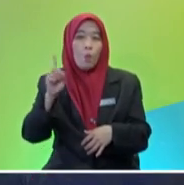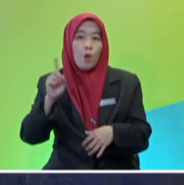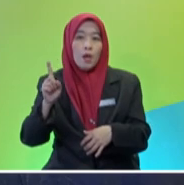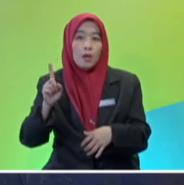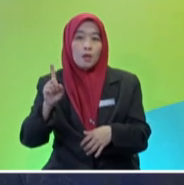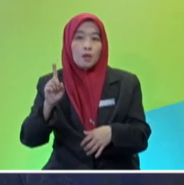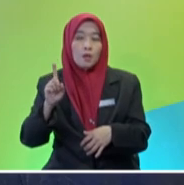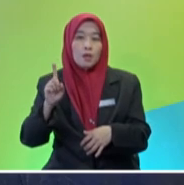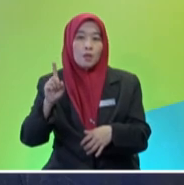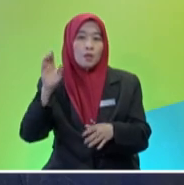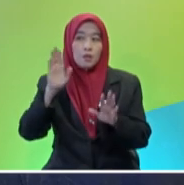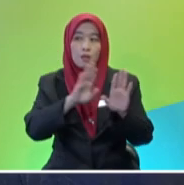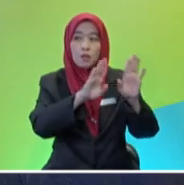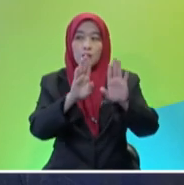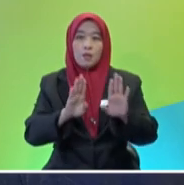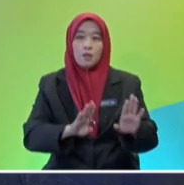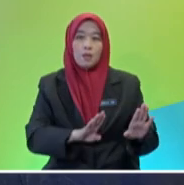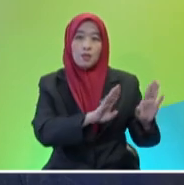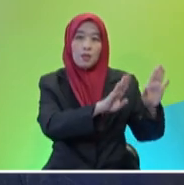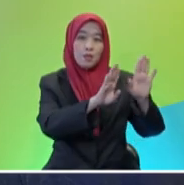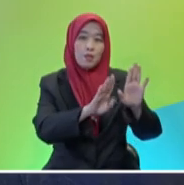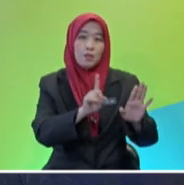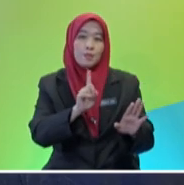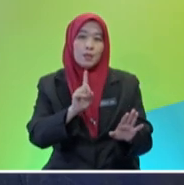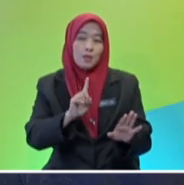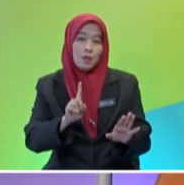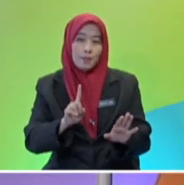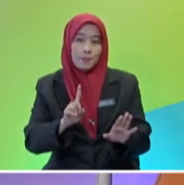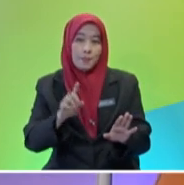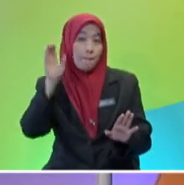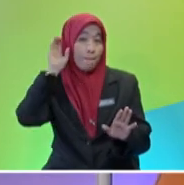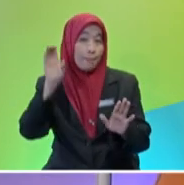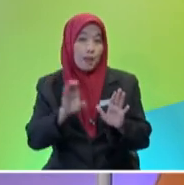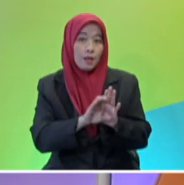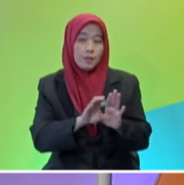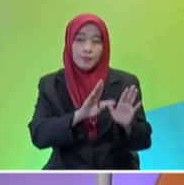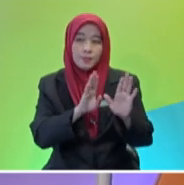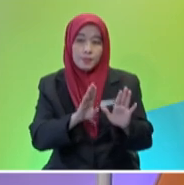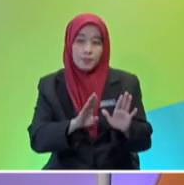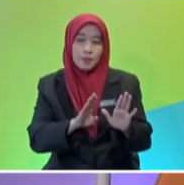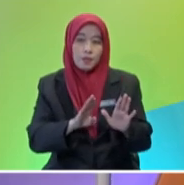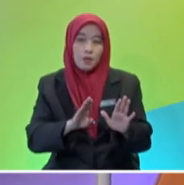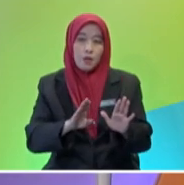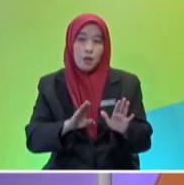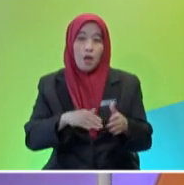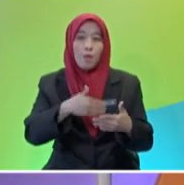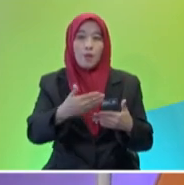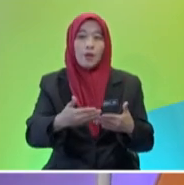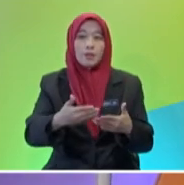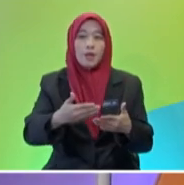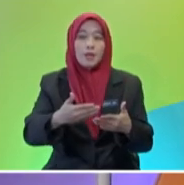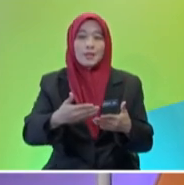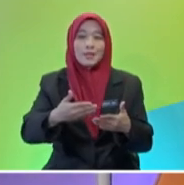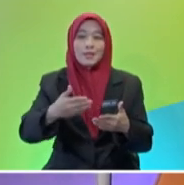that picture go? I think, teacher, it's here, the first one. Yes. Mm-mm. Okay, how about the next picture? Okay, next picture,